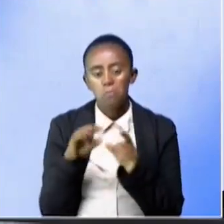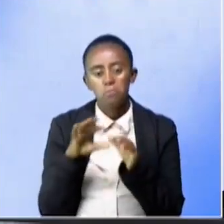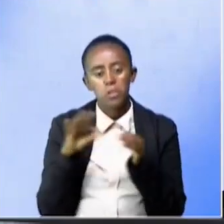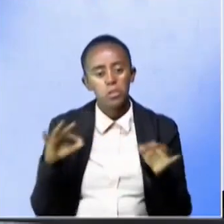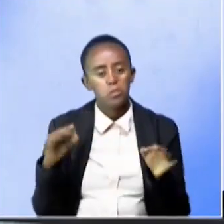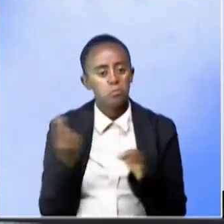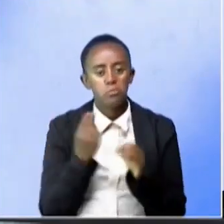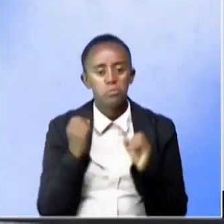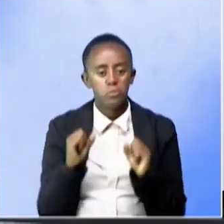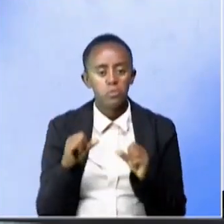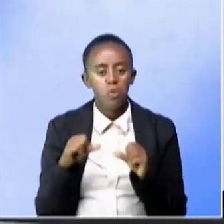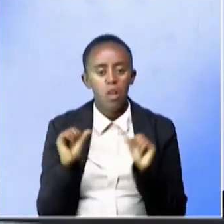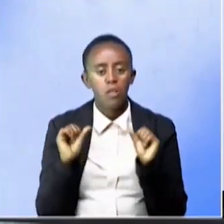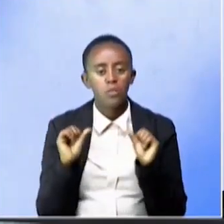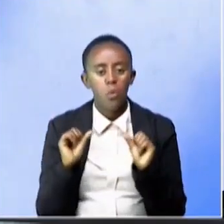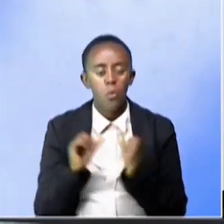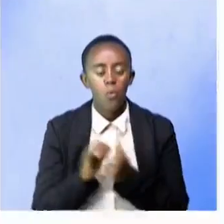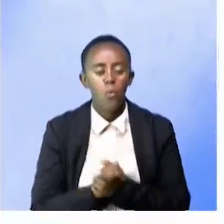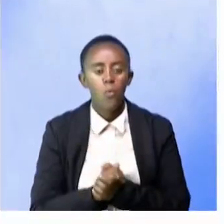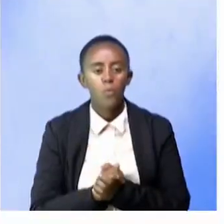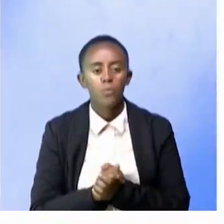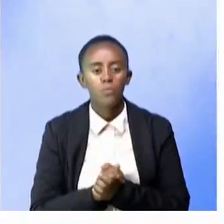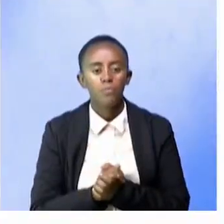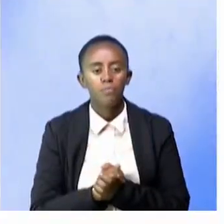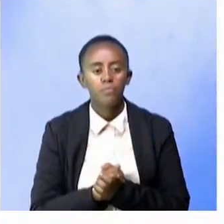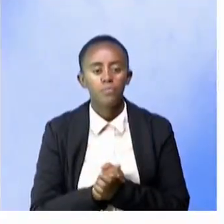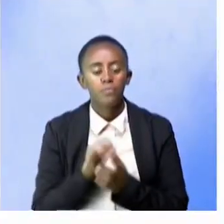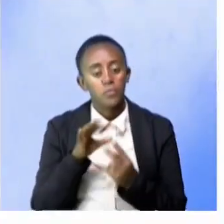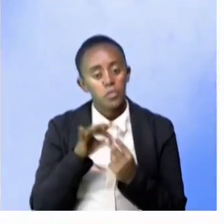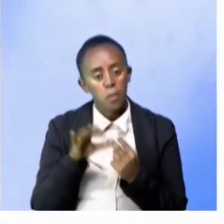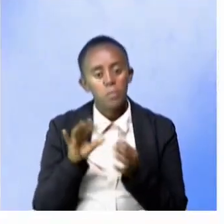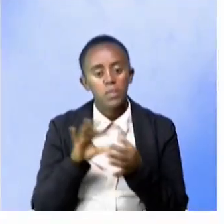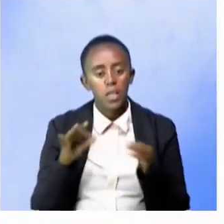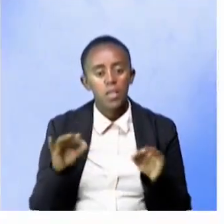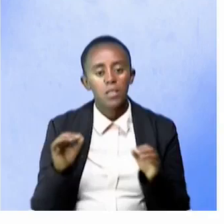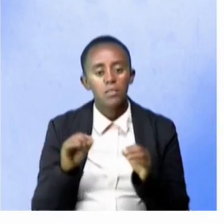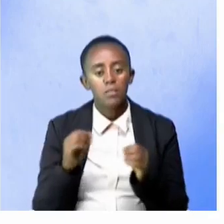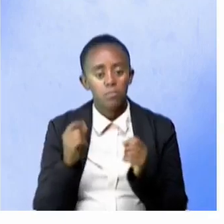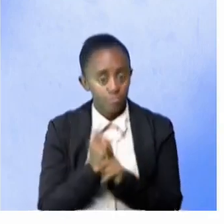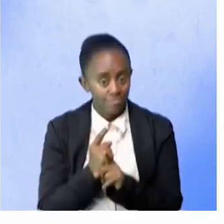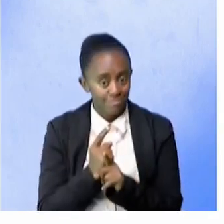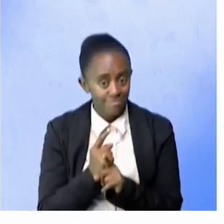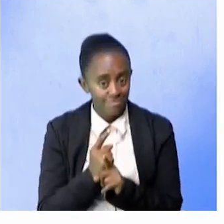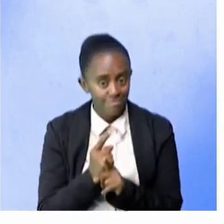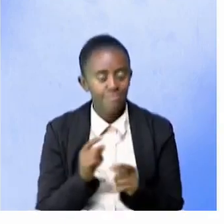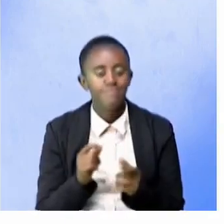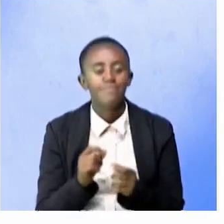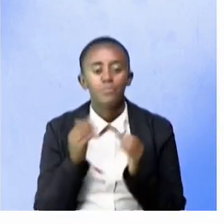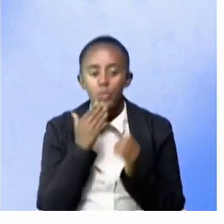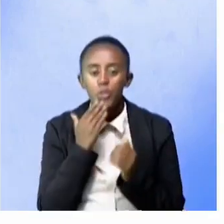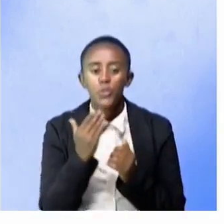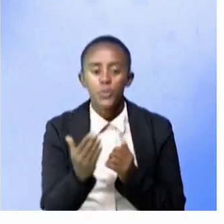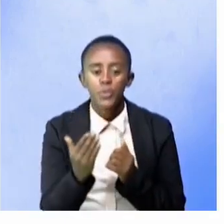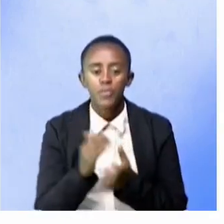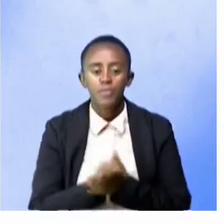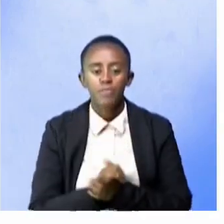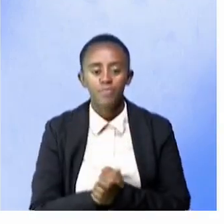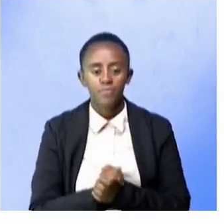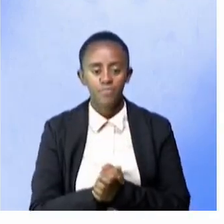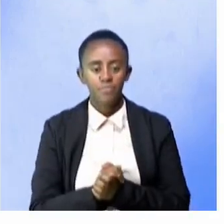Good. Let's go. Use some sample sentence for each. Right? Good.